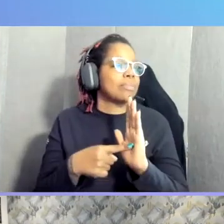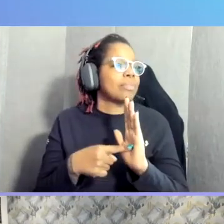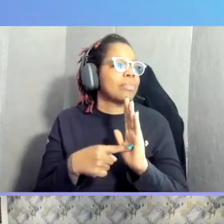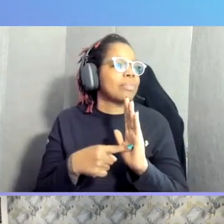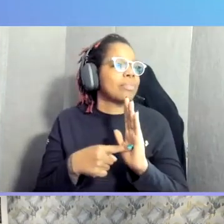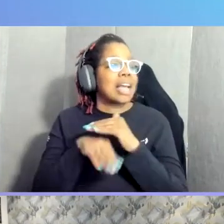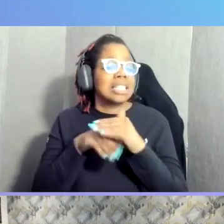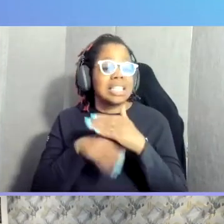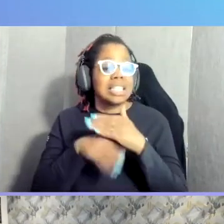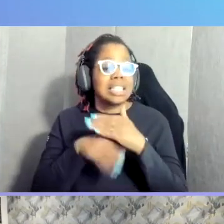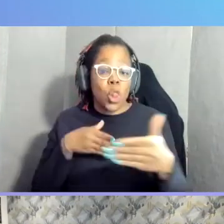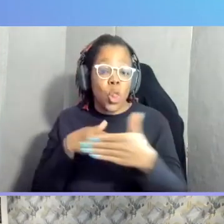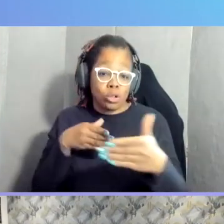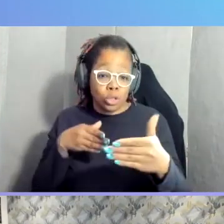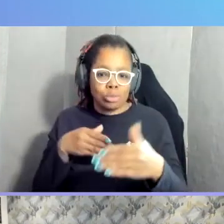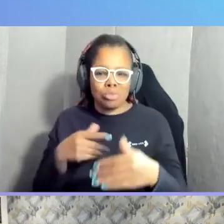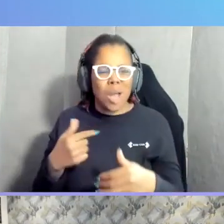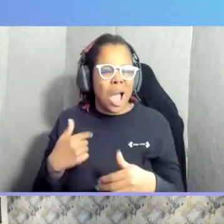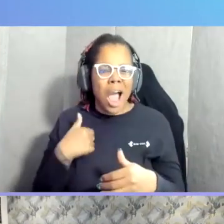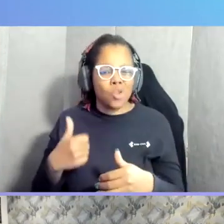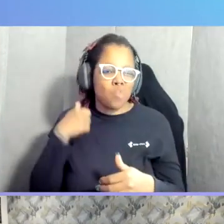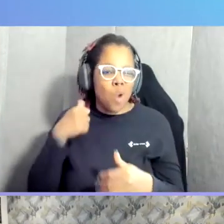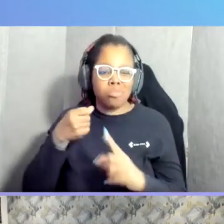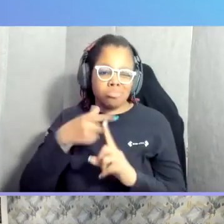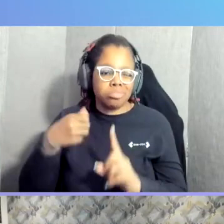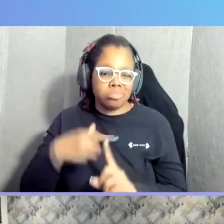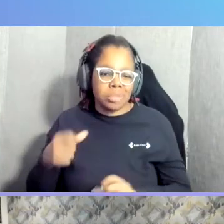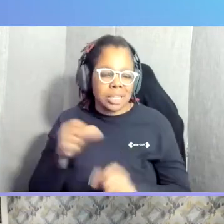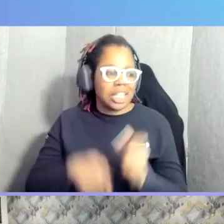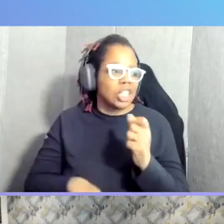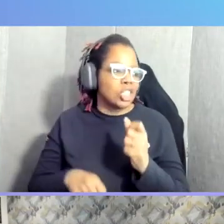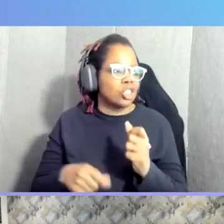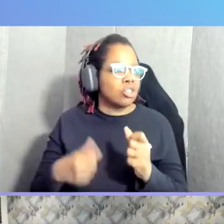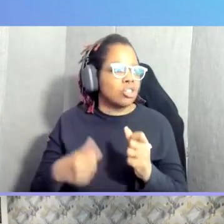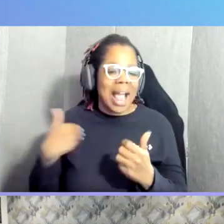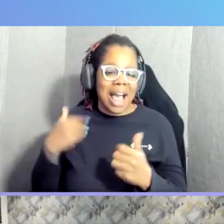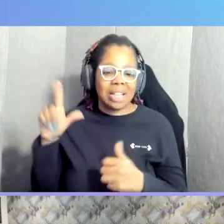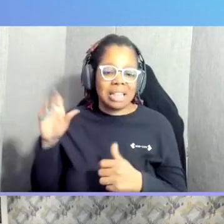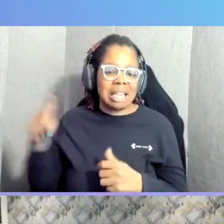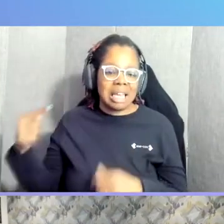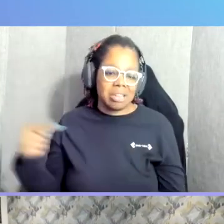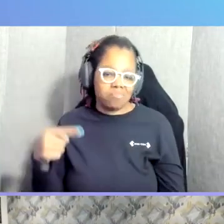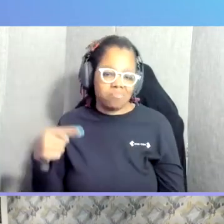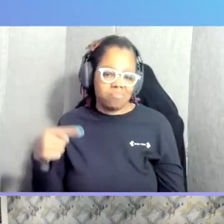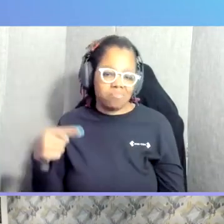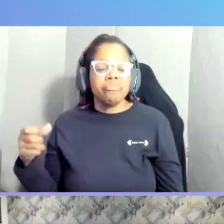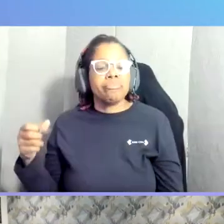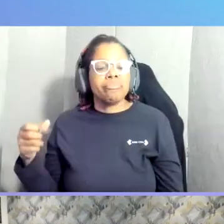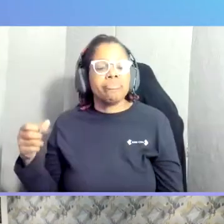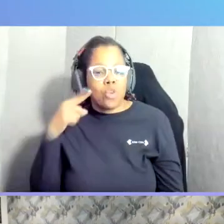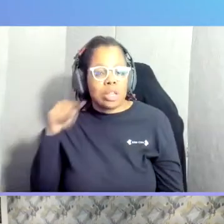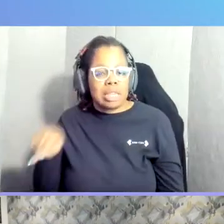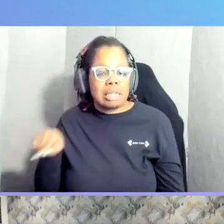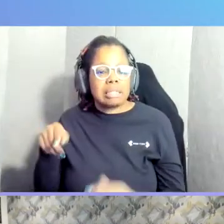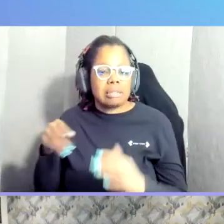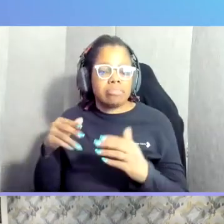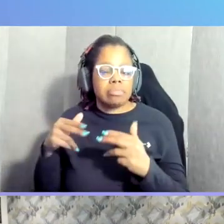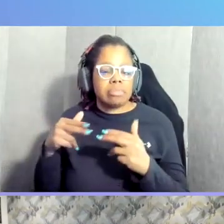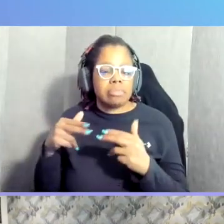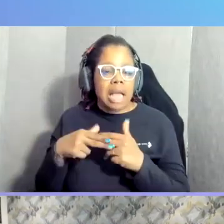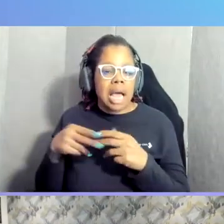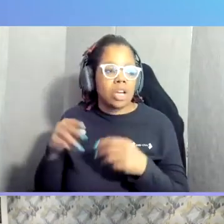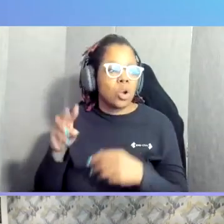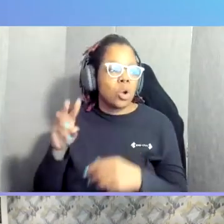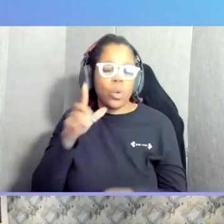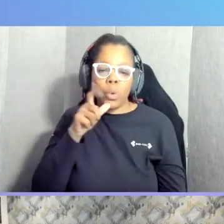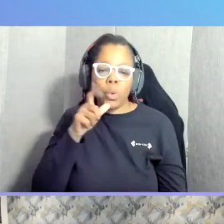accessibility lawsuits. I won't go through each one of them. I added a link to this slide that it's whoisaccessible.com